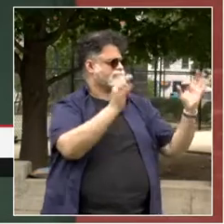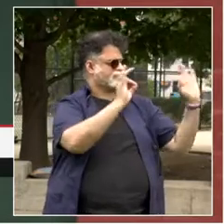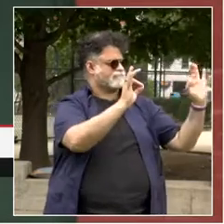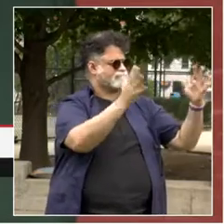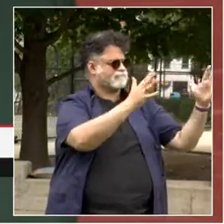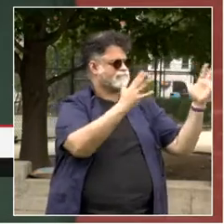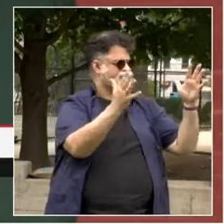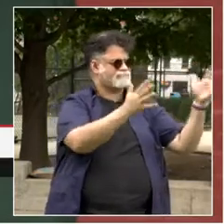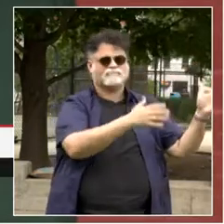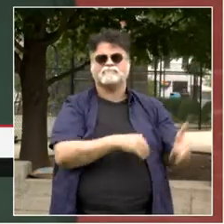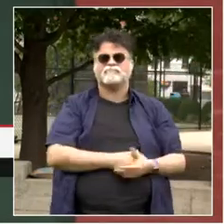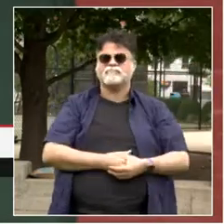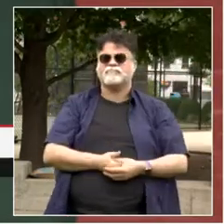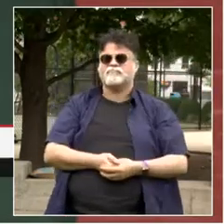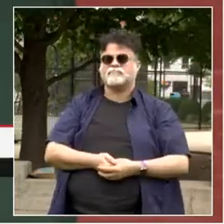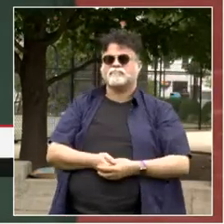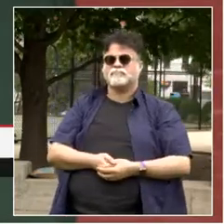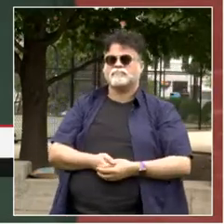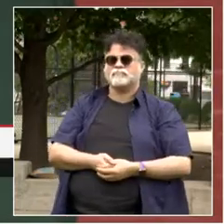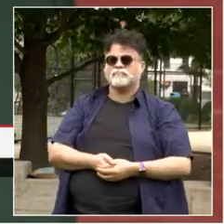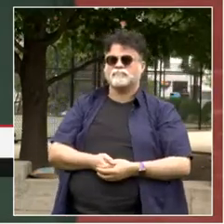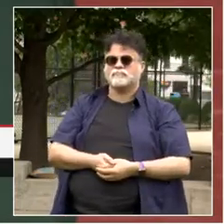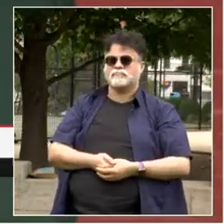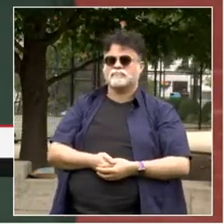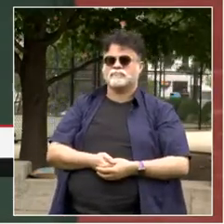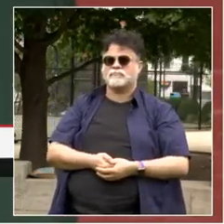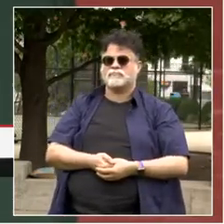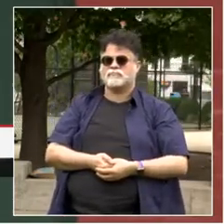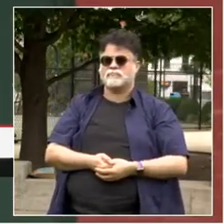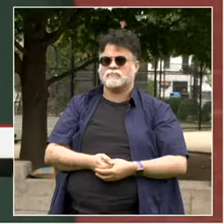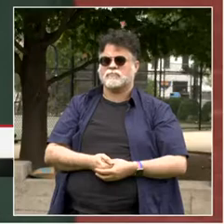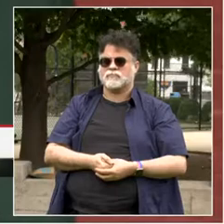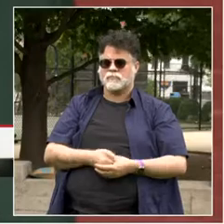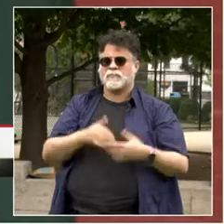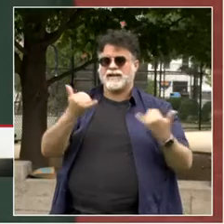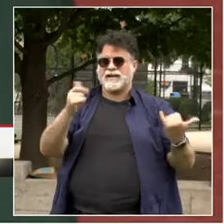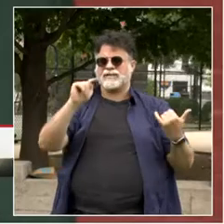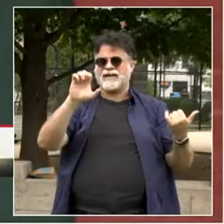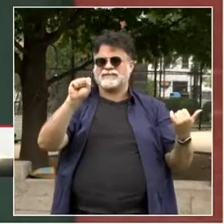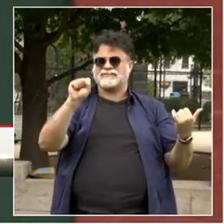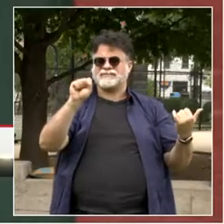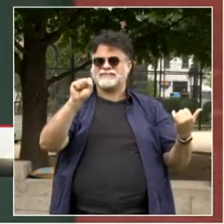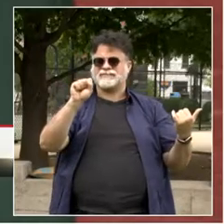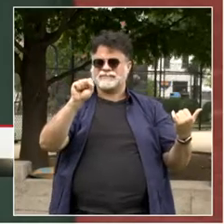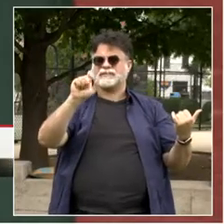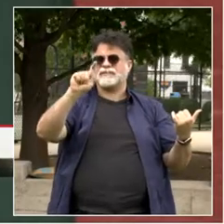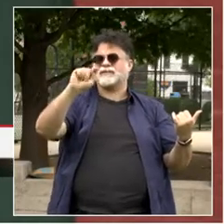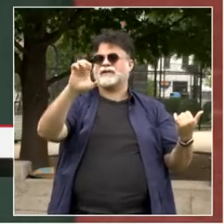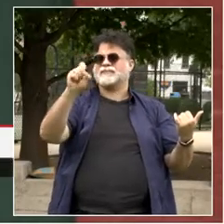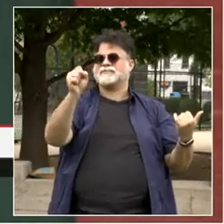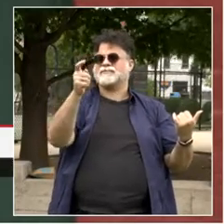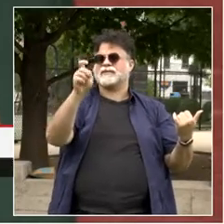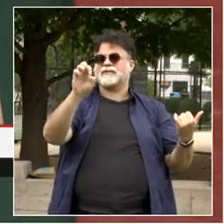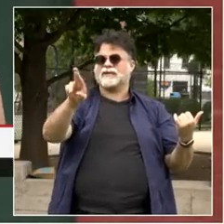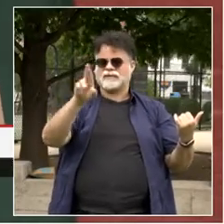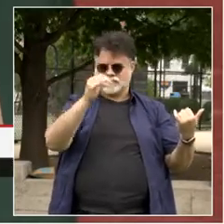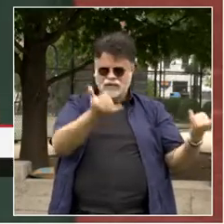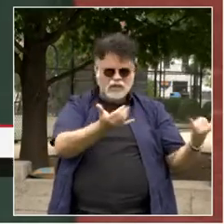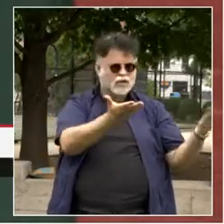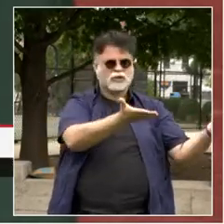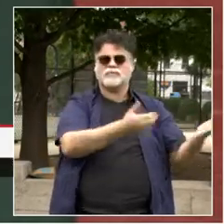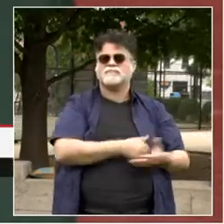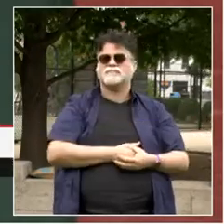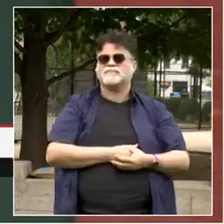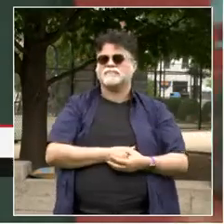Thank you, Vashti. I also want to thank the past board members and supporters. Bank of America U.S.